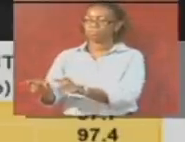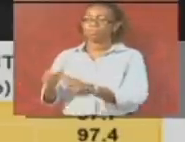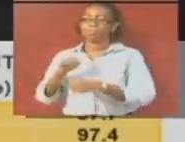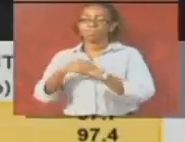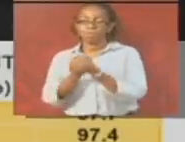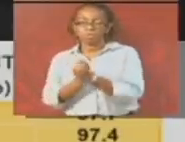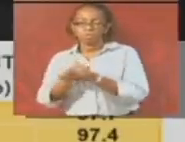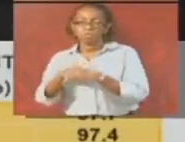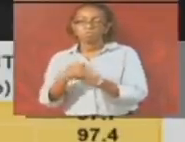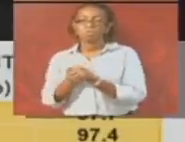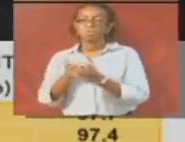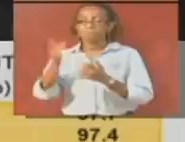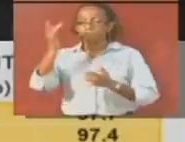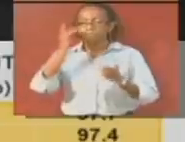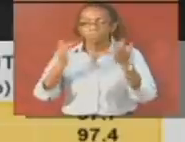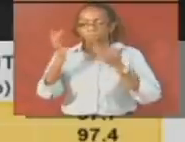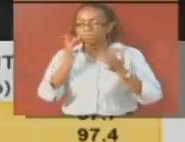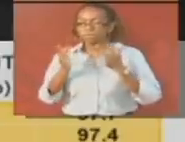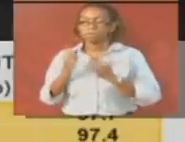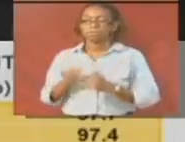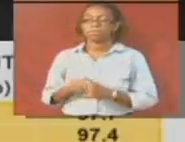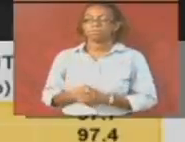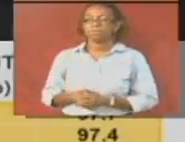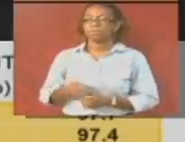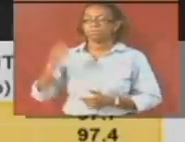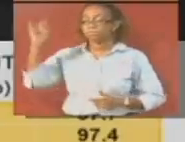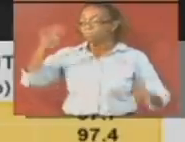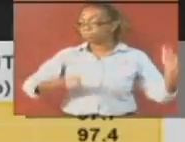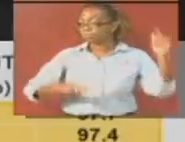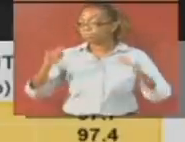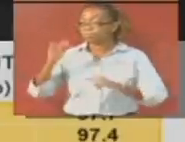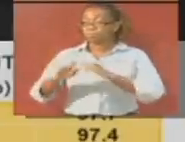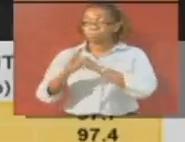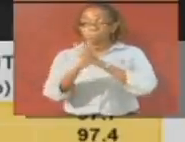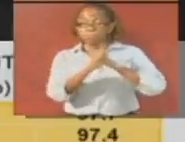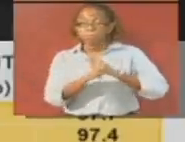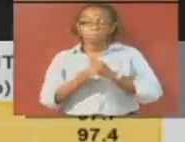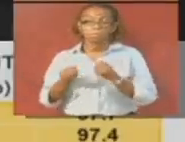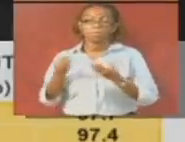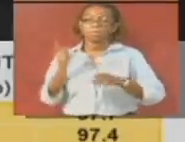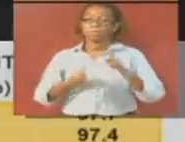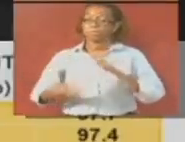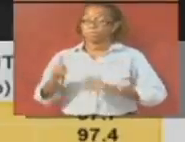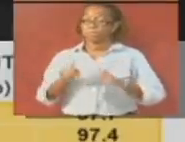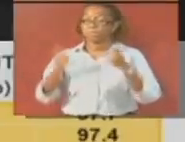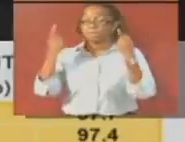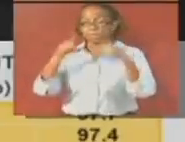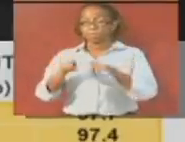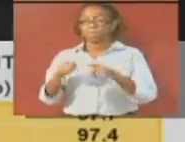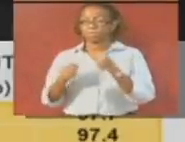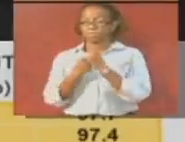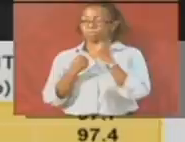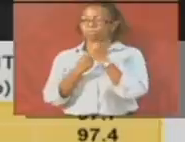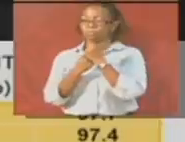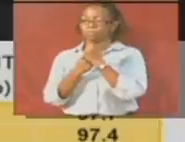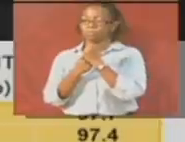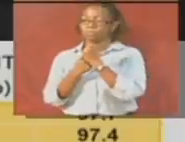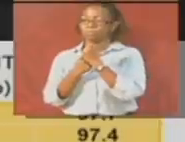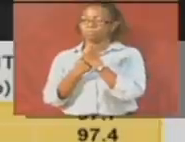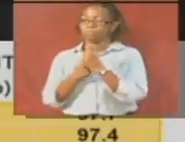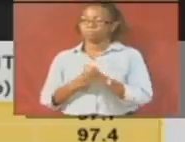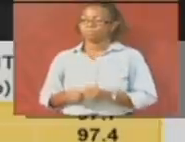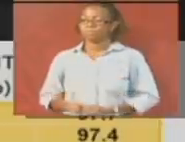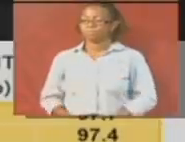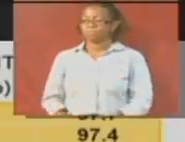face, and closure of borders and schools. Now, this high level of agreement is a good sign. However, agreement